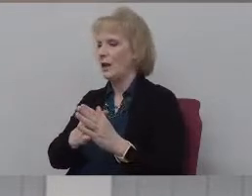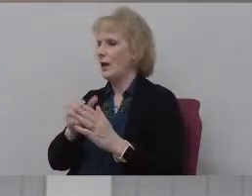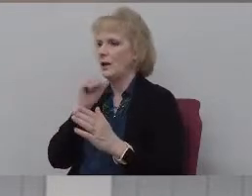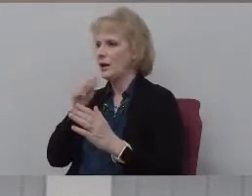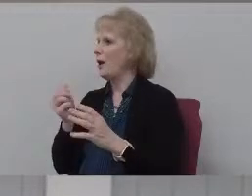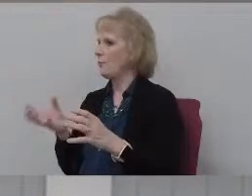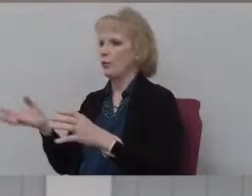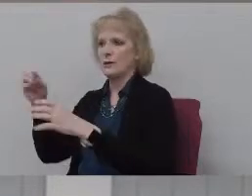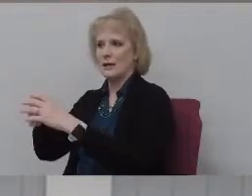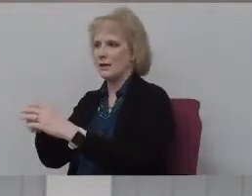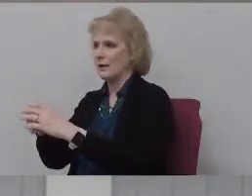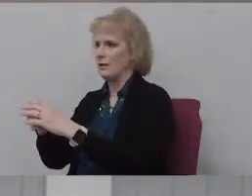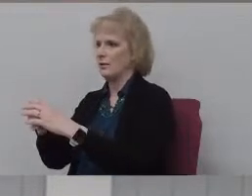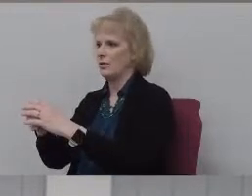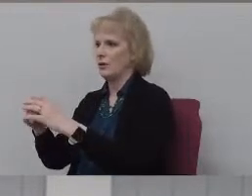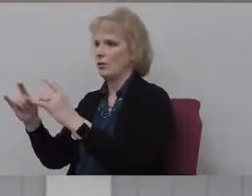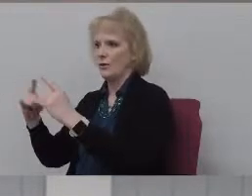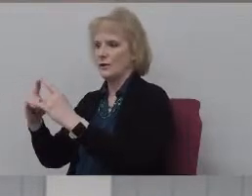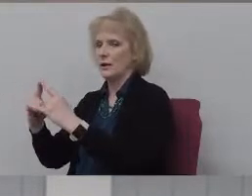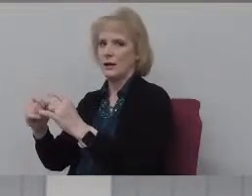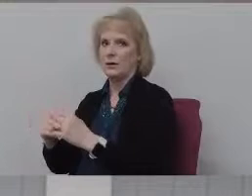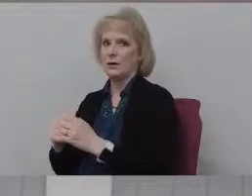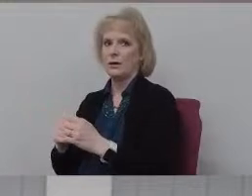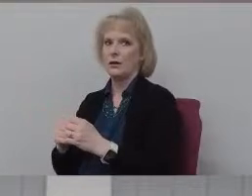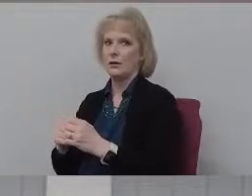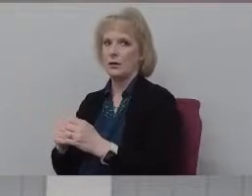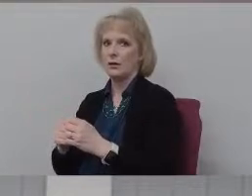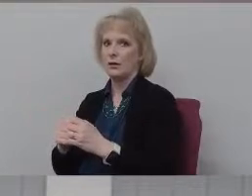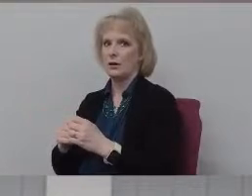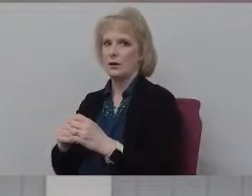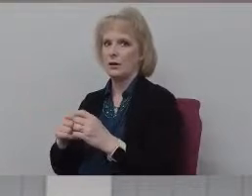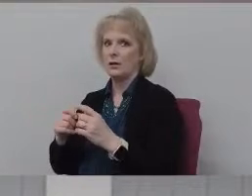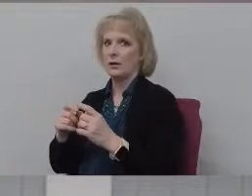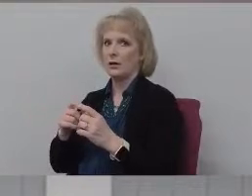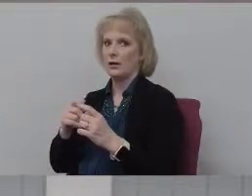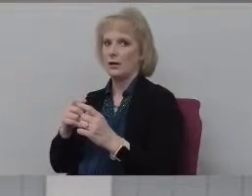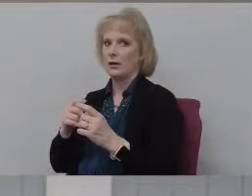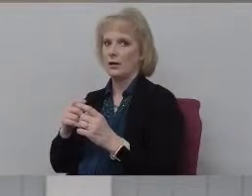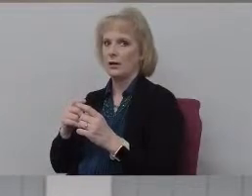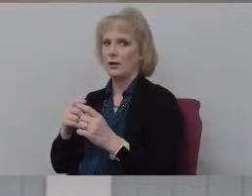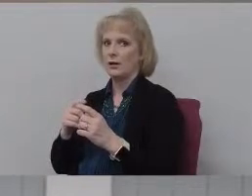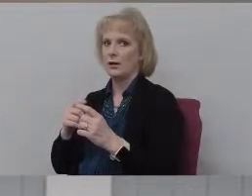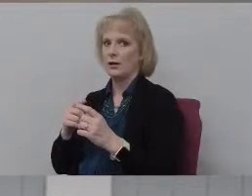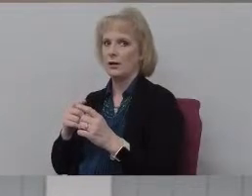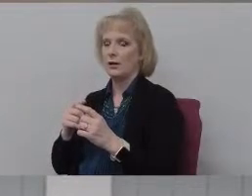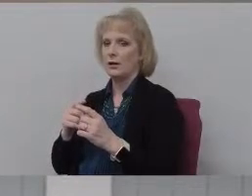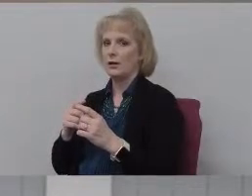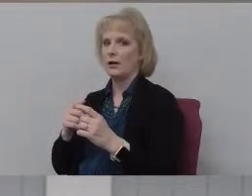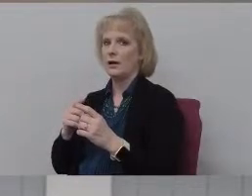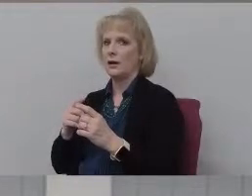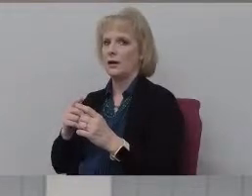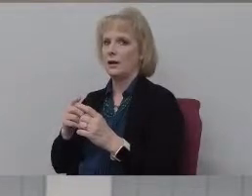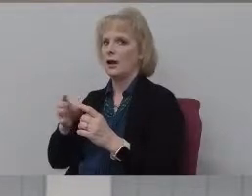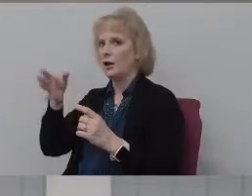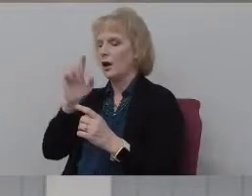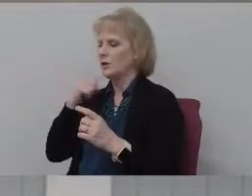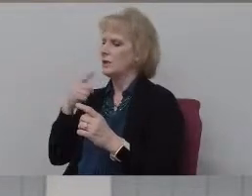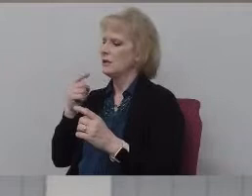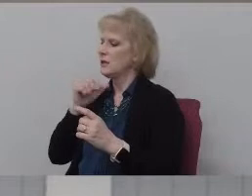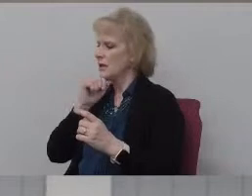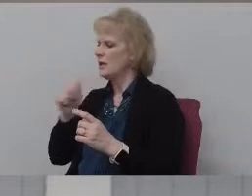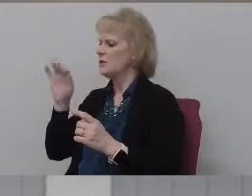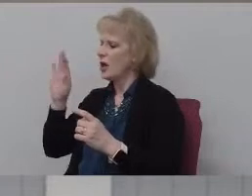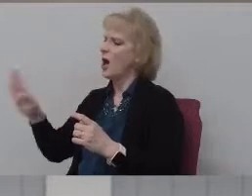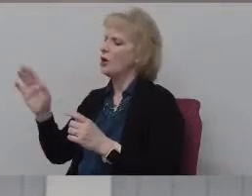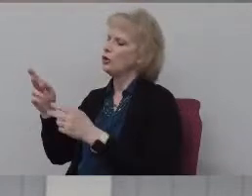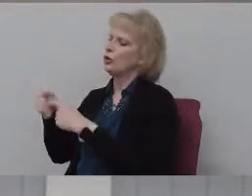David, it's not your place to pick a place for God's people to worship God.